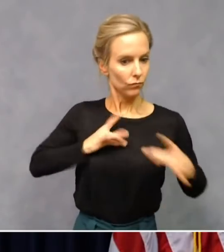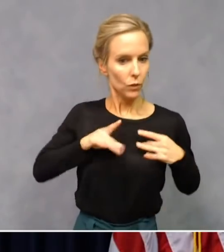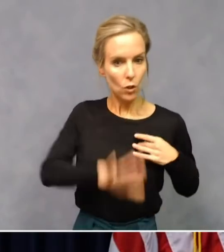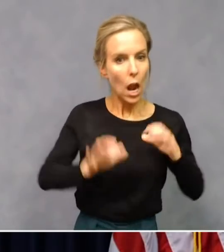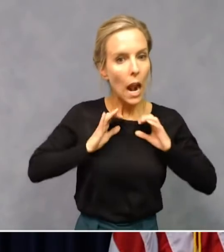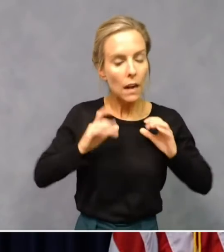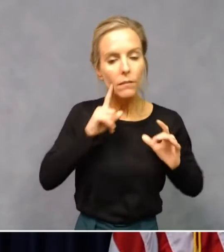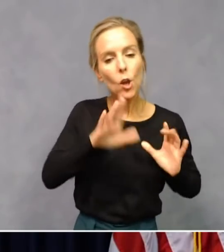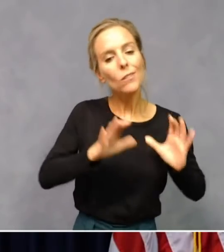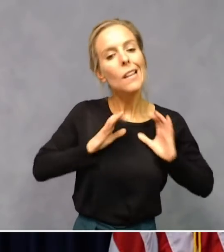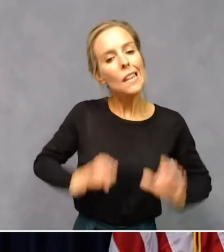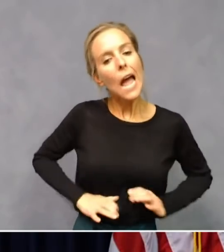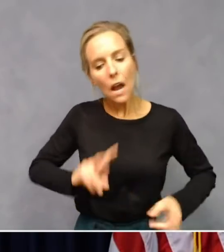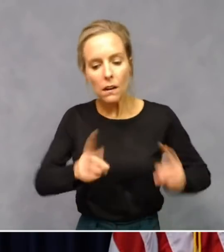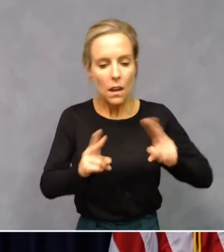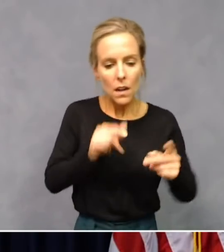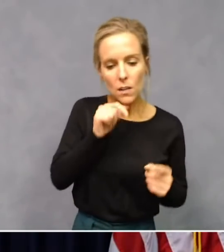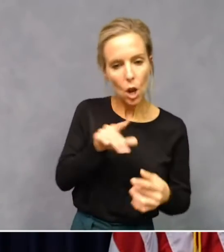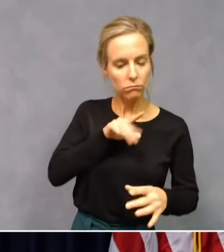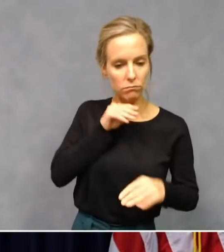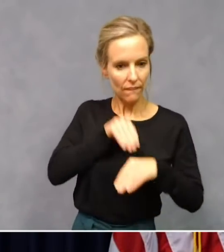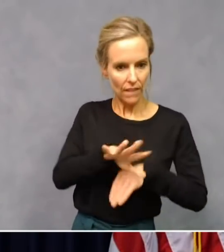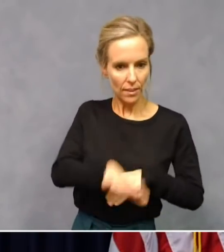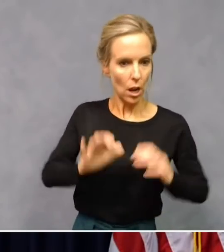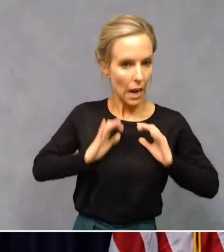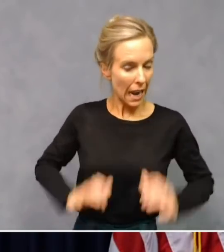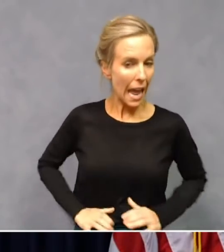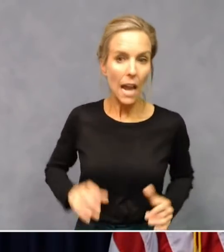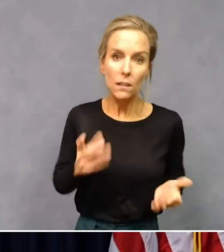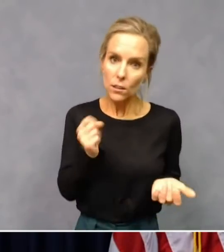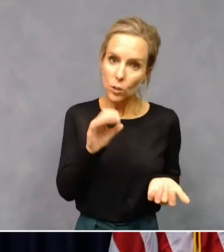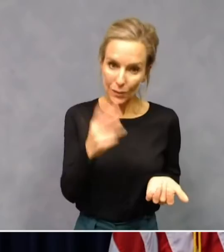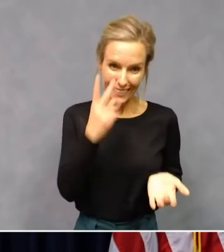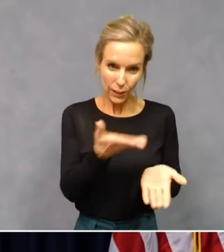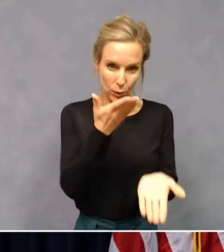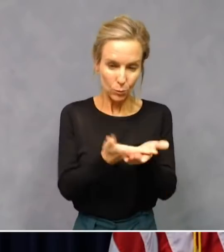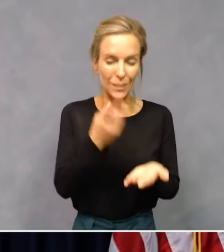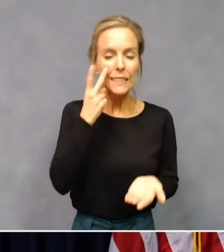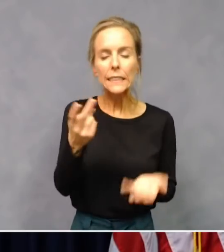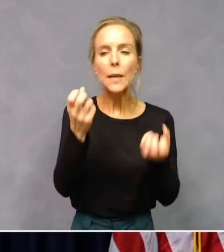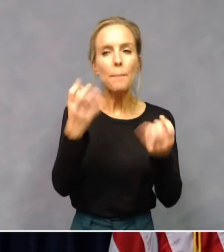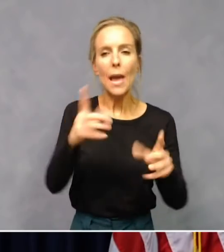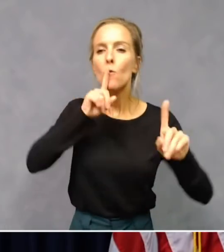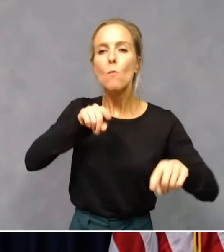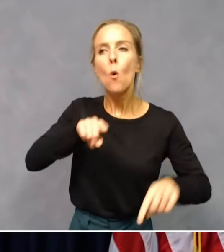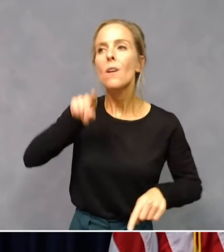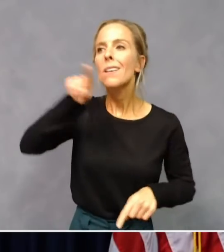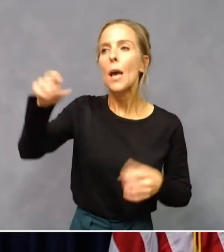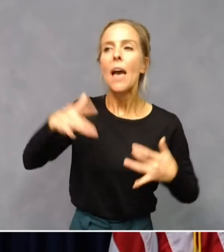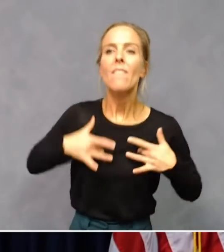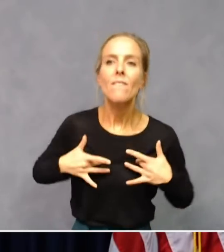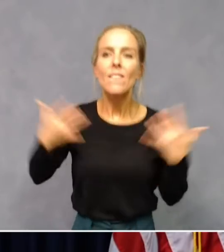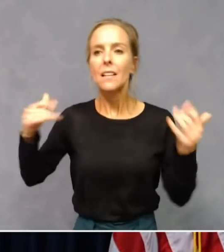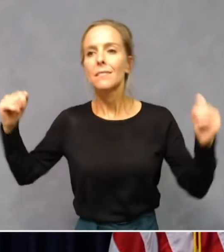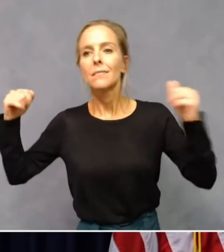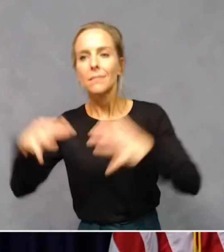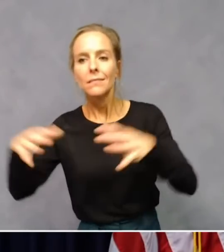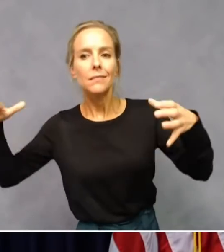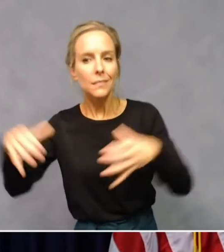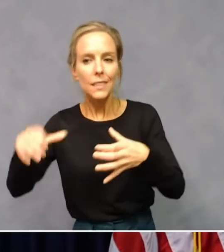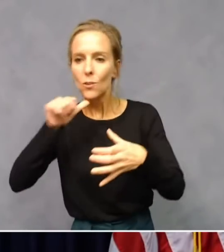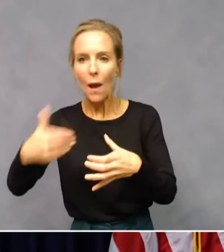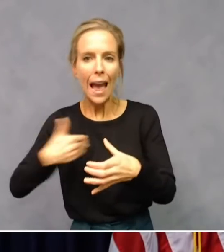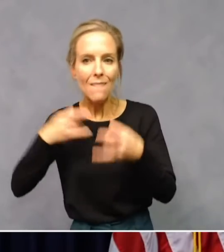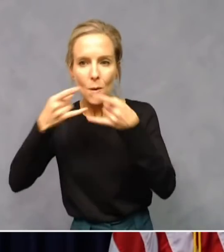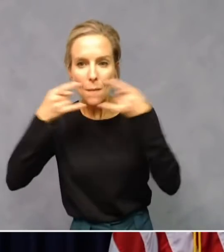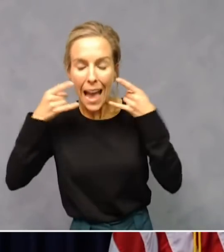or gatherings or different things where people aren't wearing masks. And with this level of COVID right now, if you don't wear a mask, it's just a